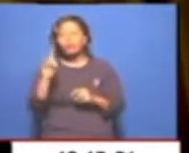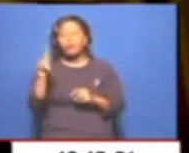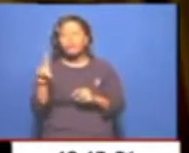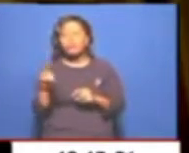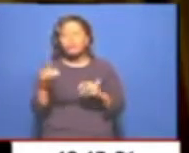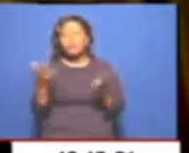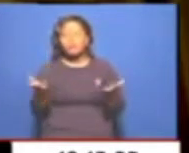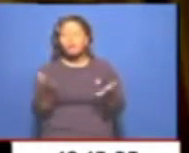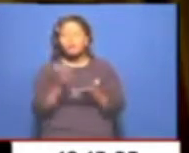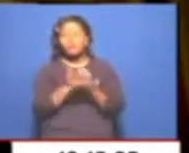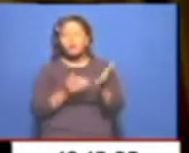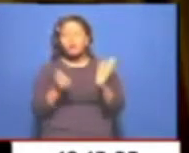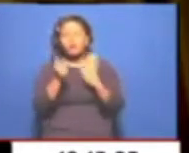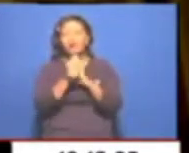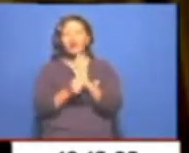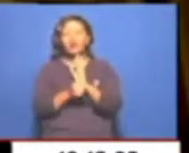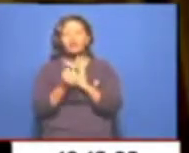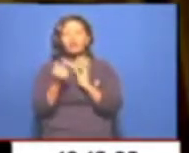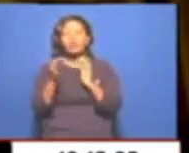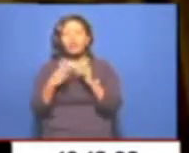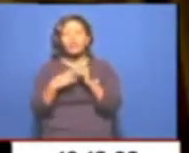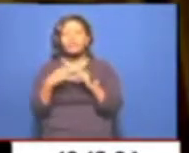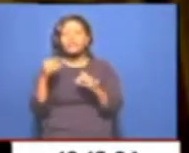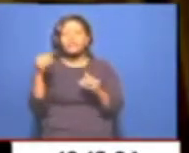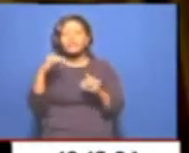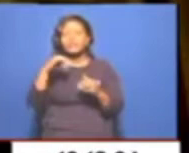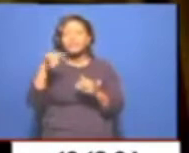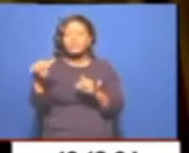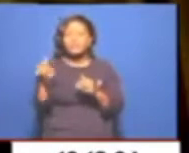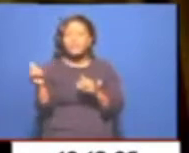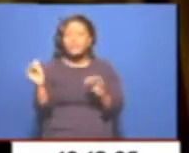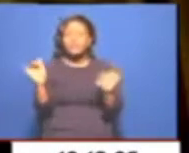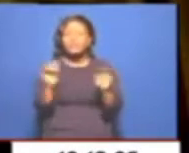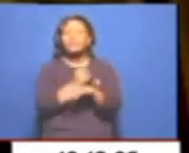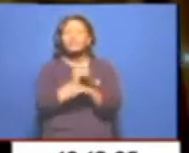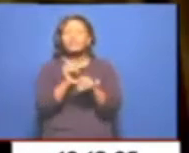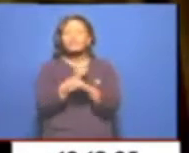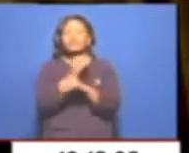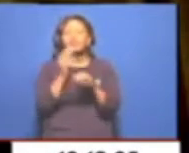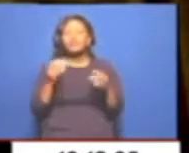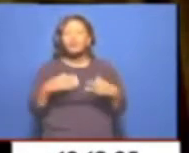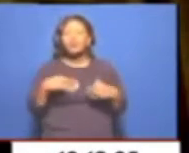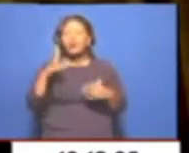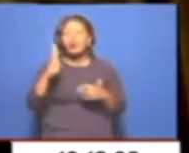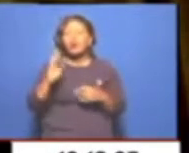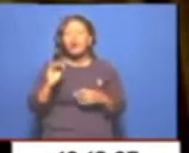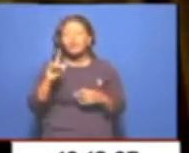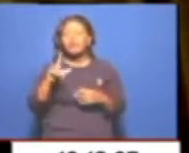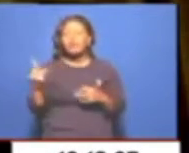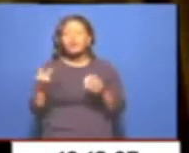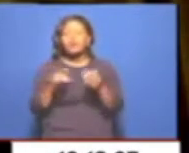Sub-Articles A to J. You cannot have a bill with all those 10